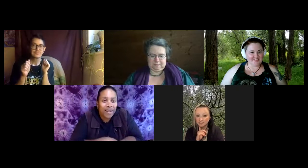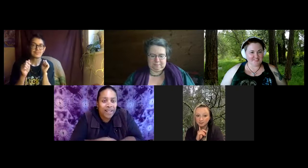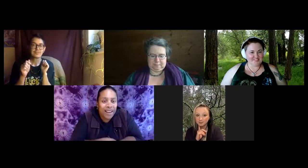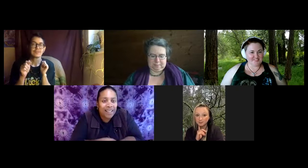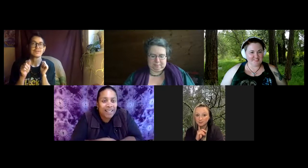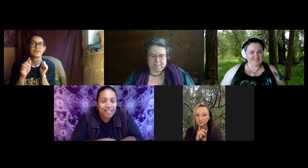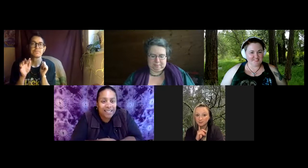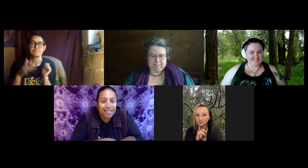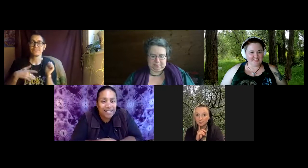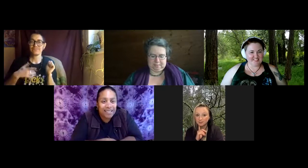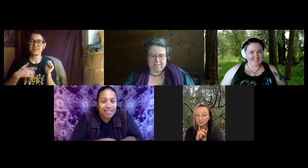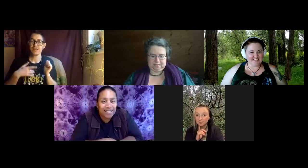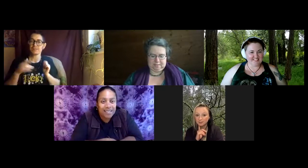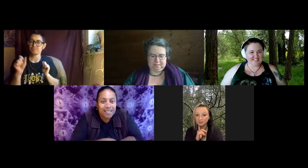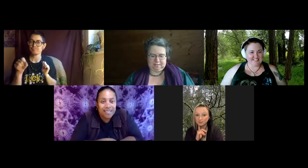Okay.